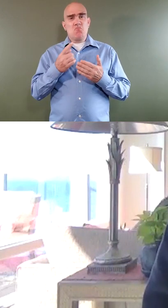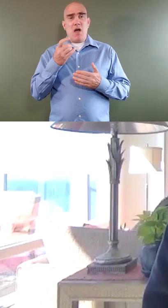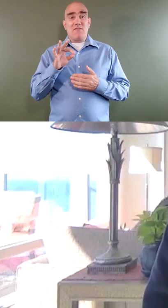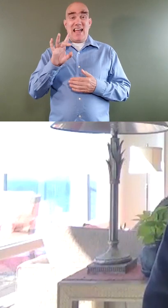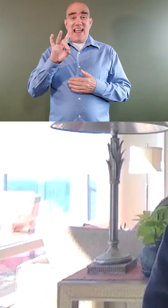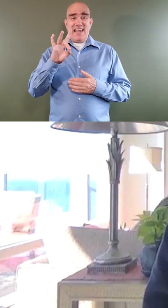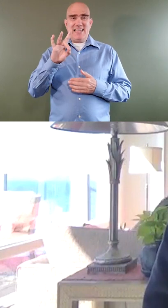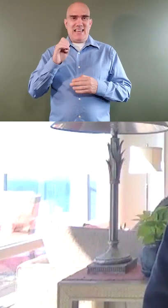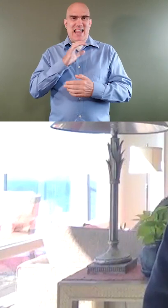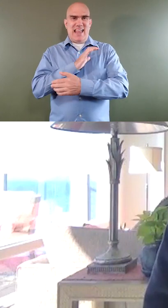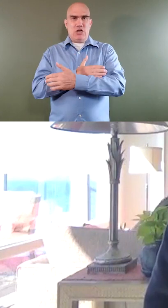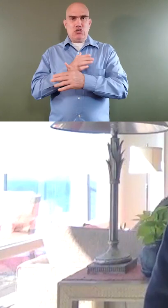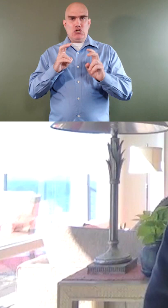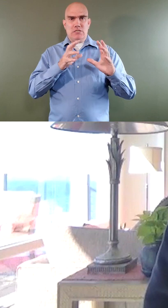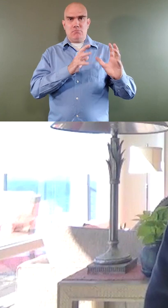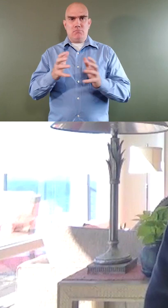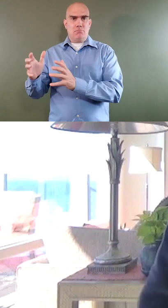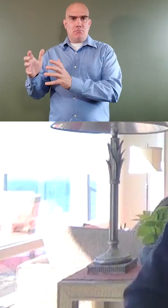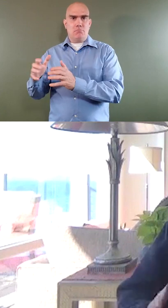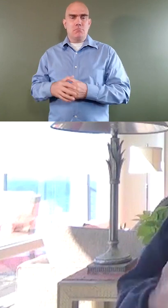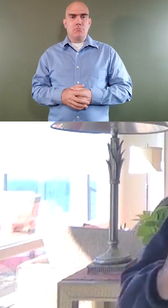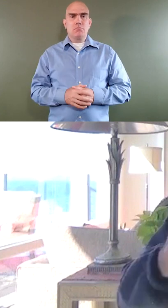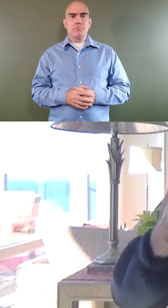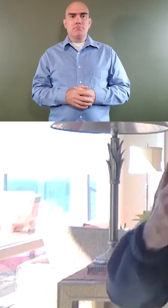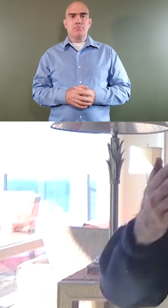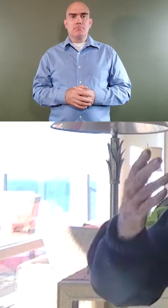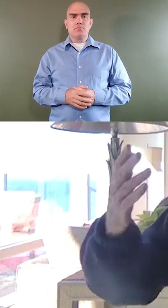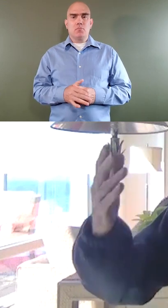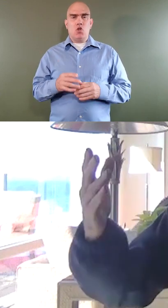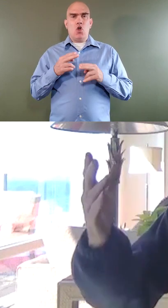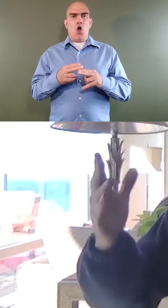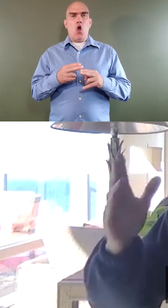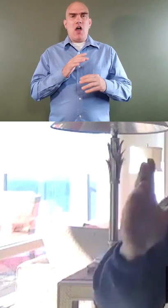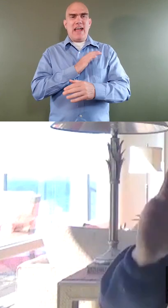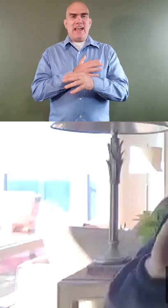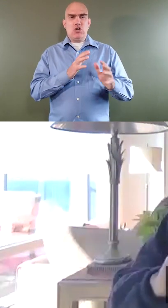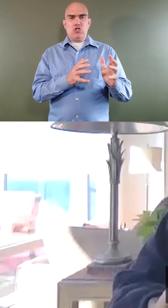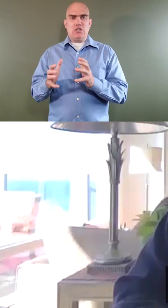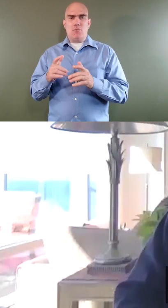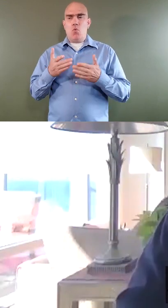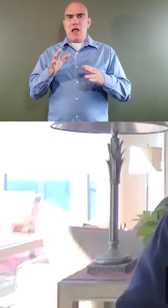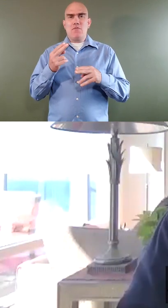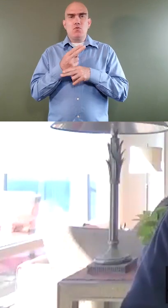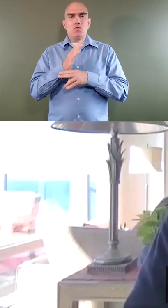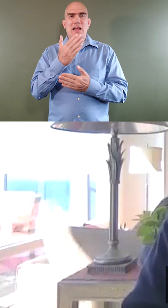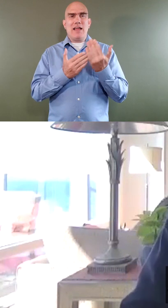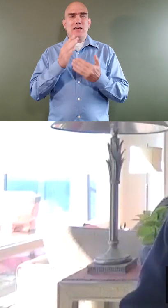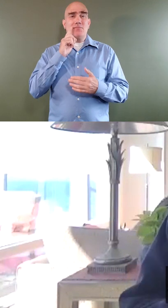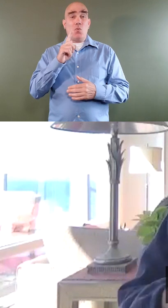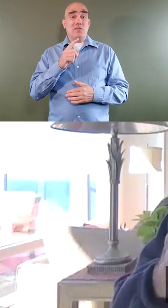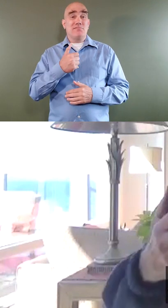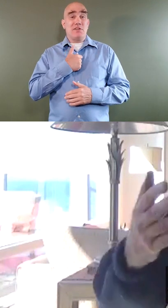of the 8 energies that they're called energies, but they're ways of using